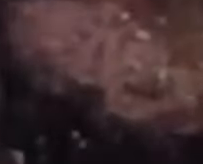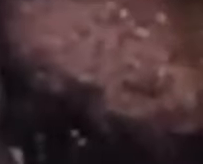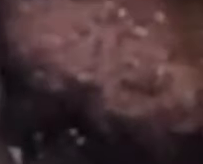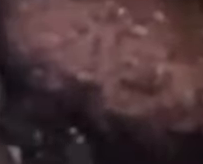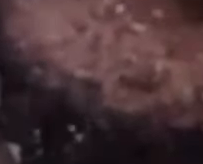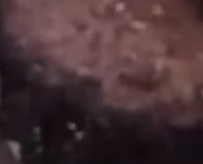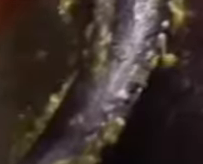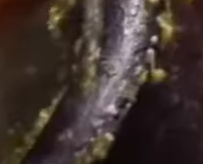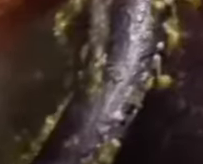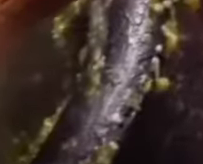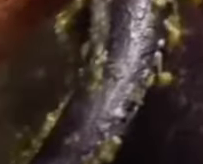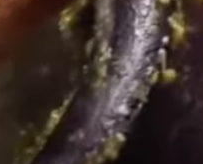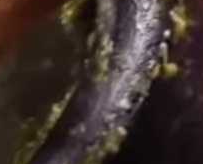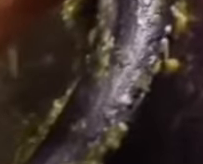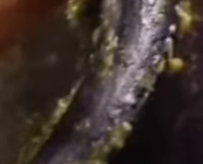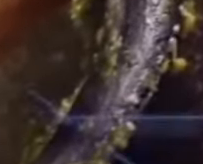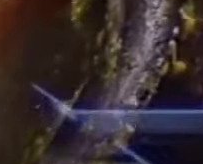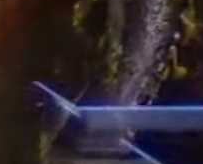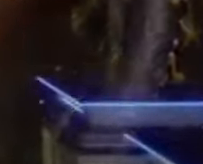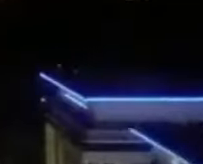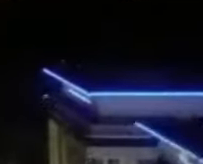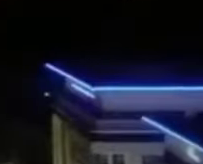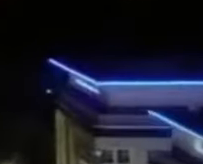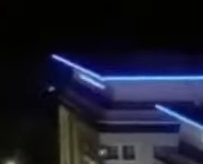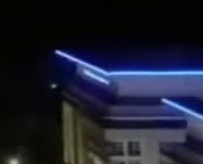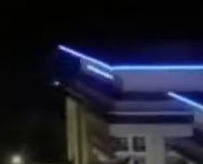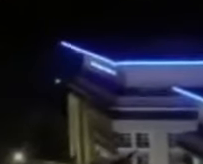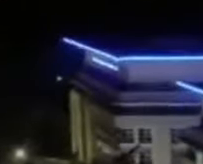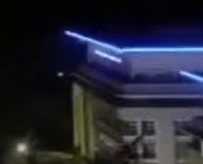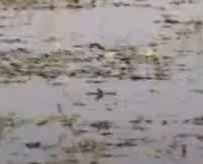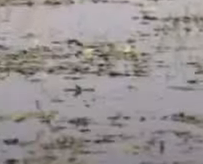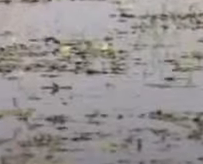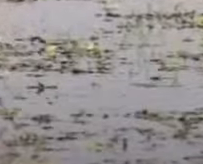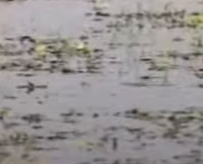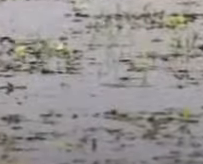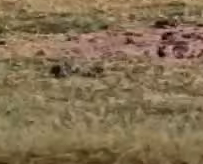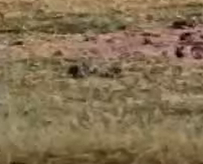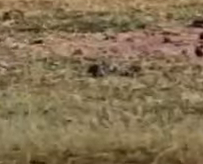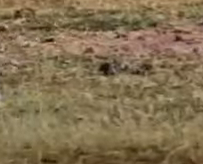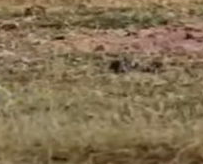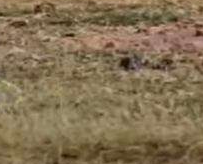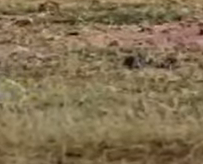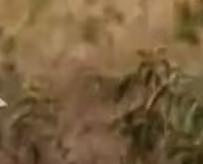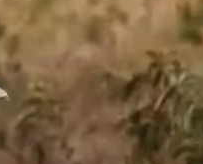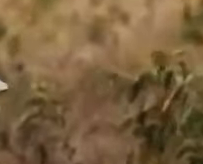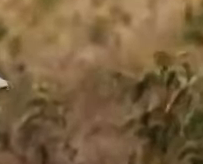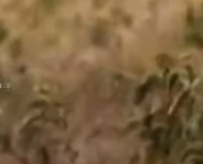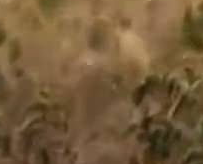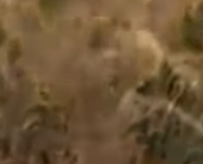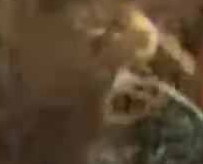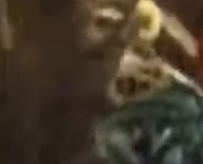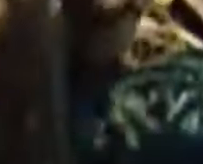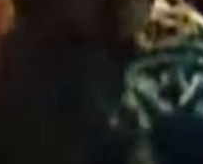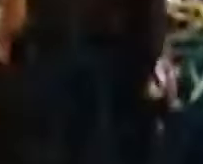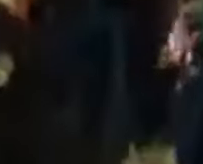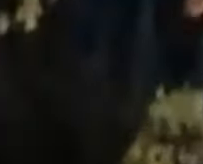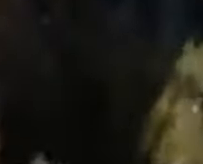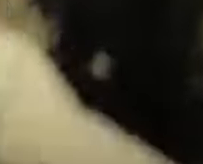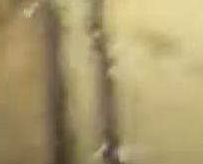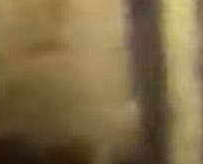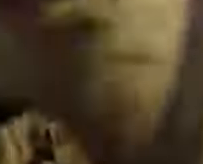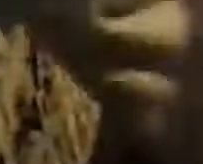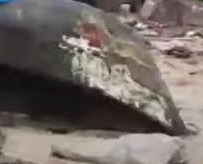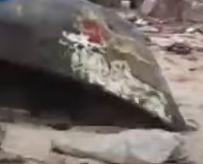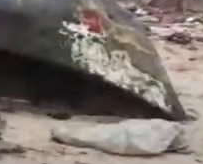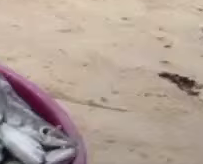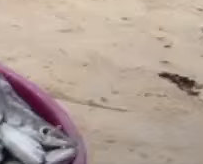we uncover the hidden treasures that make this continent truly extraordinary. Culture Quest is your gateway